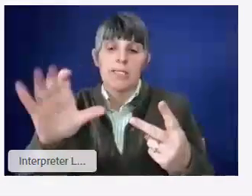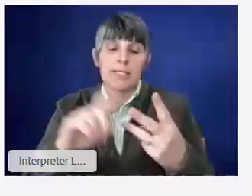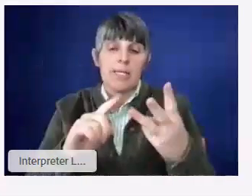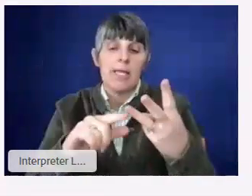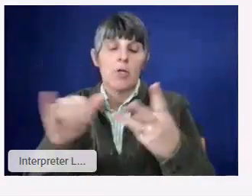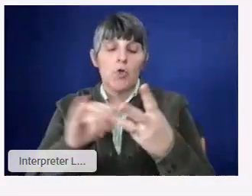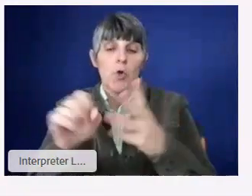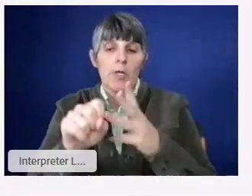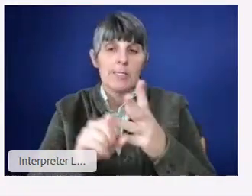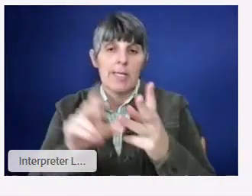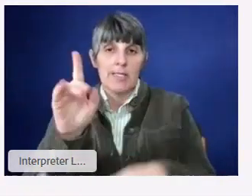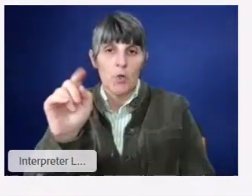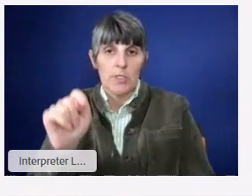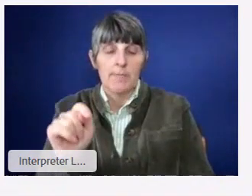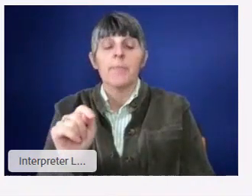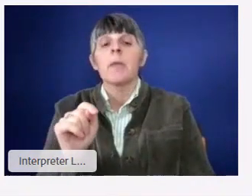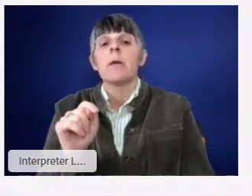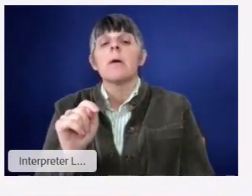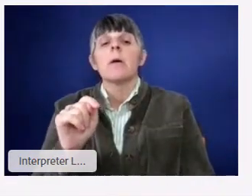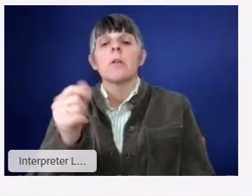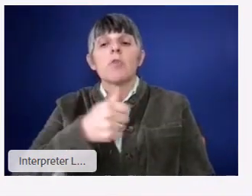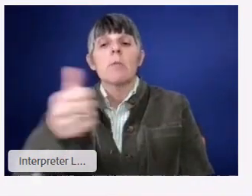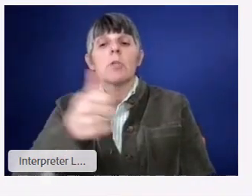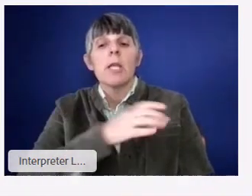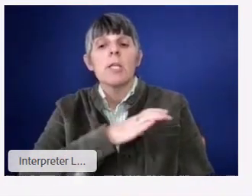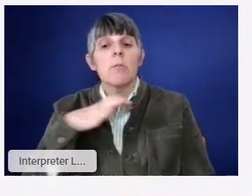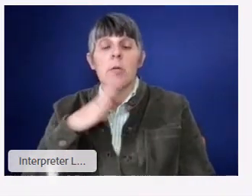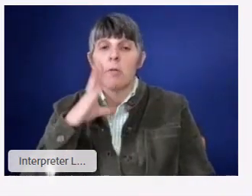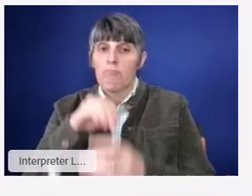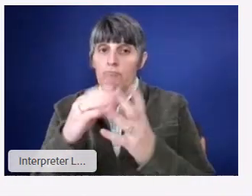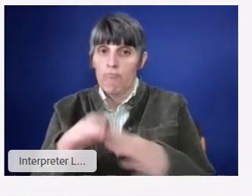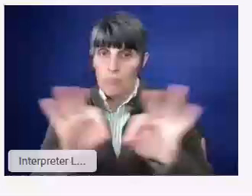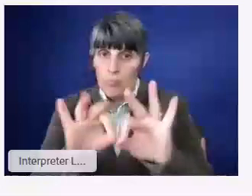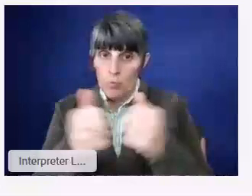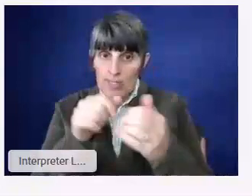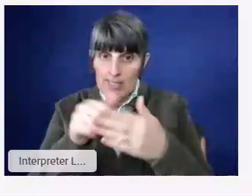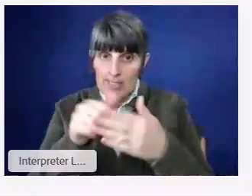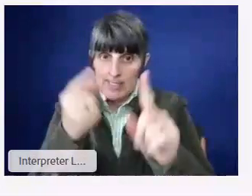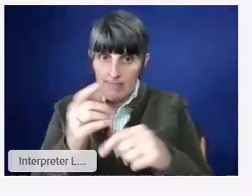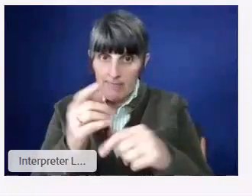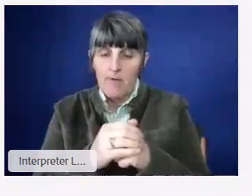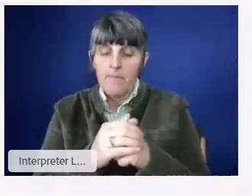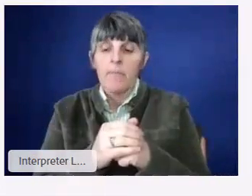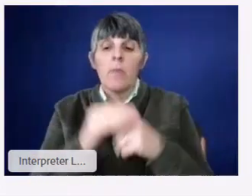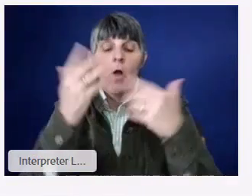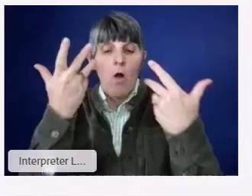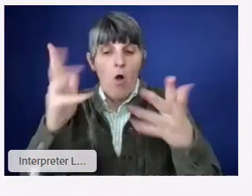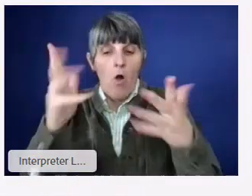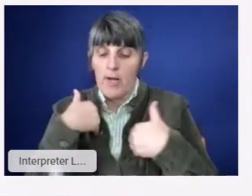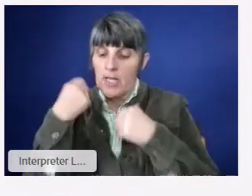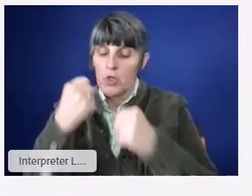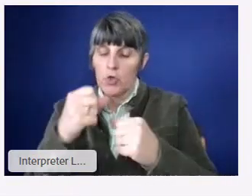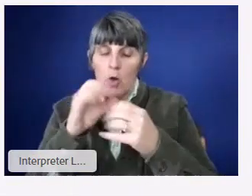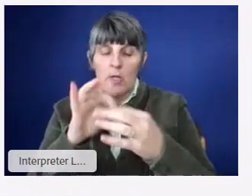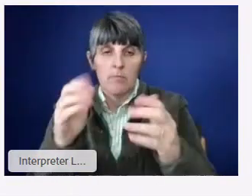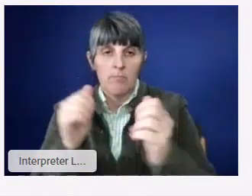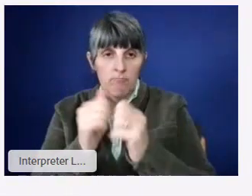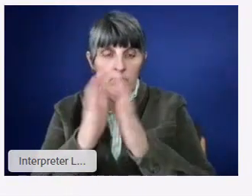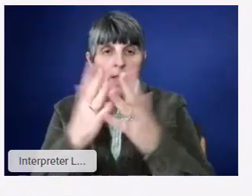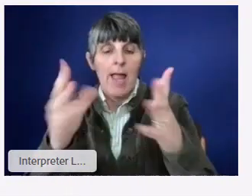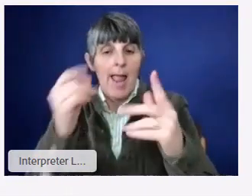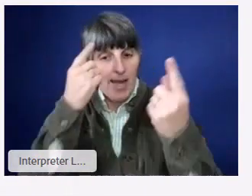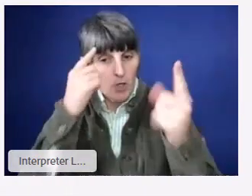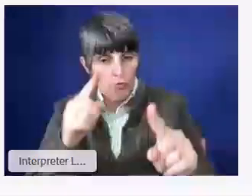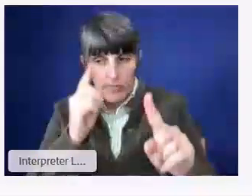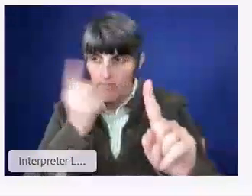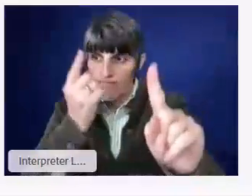Transportation. The transportation committee played a very important role with this initiative, as we already had strong relationships and an agreed-upon direction